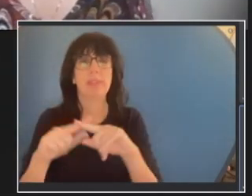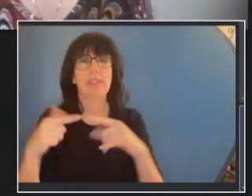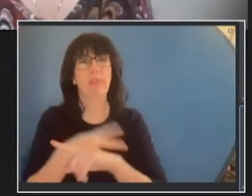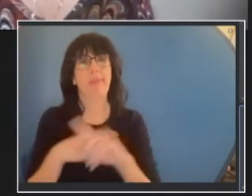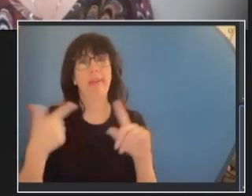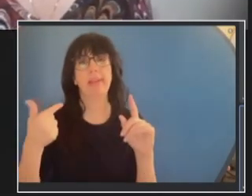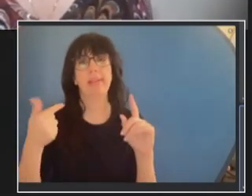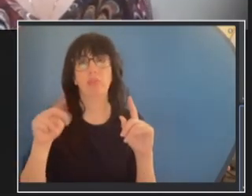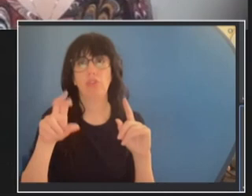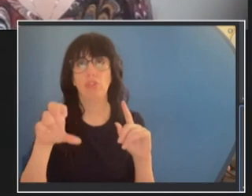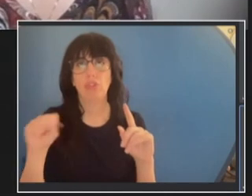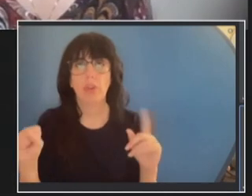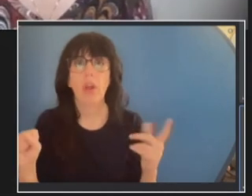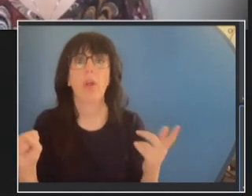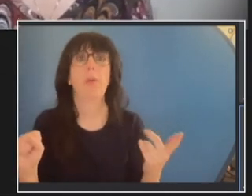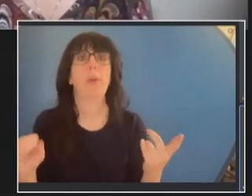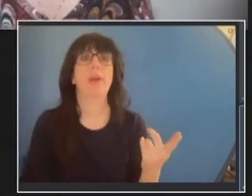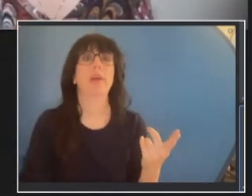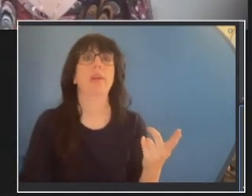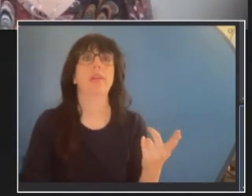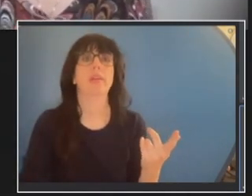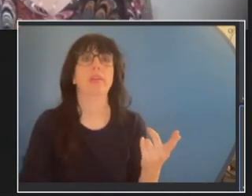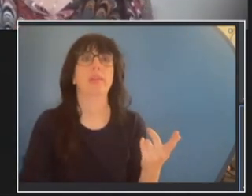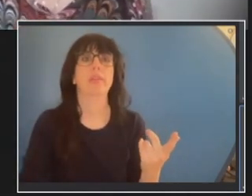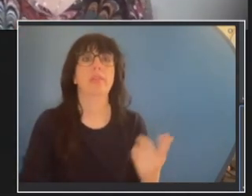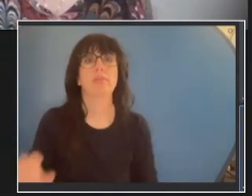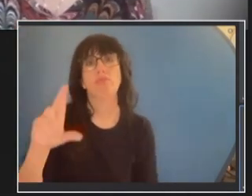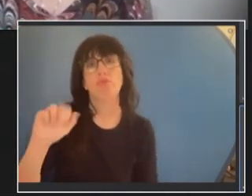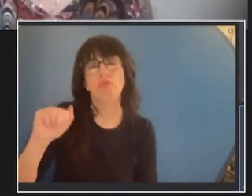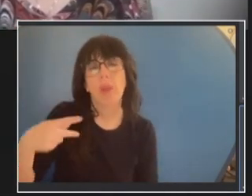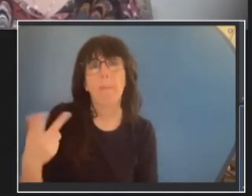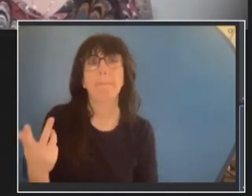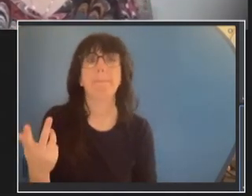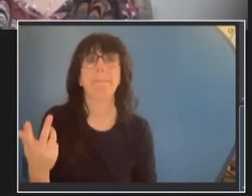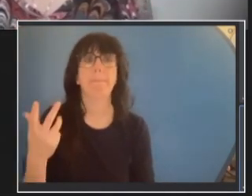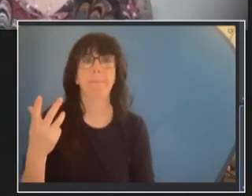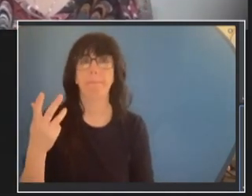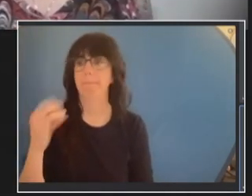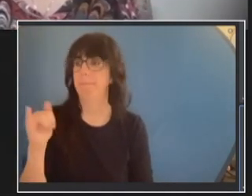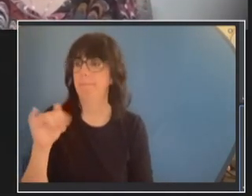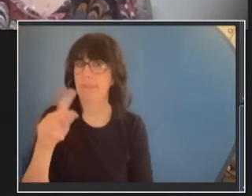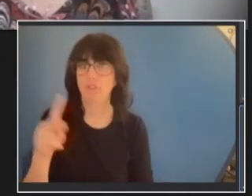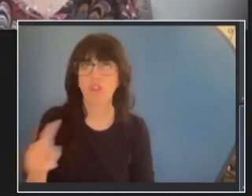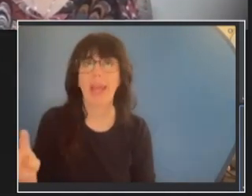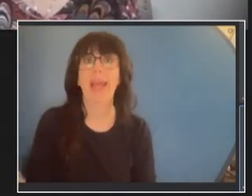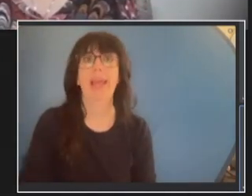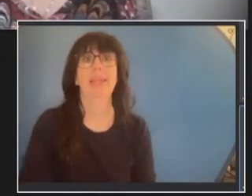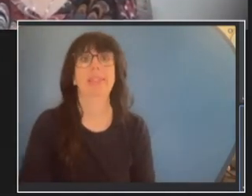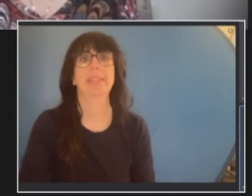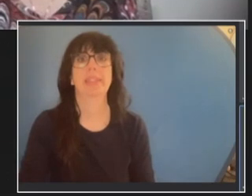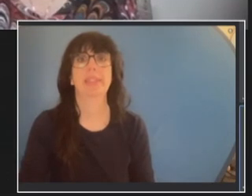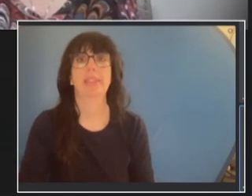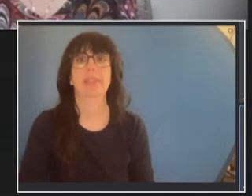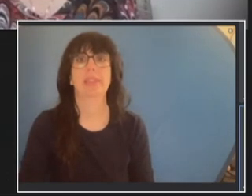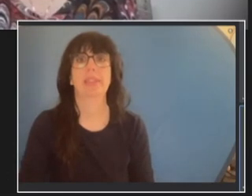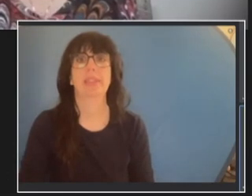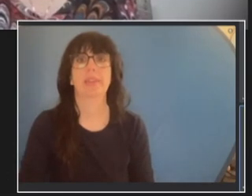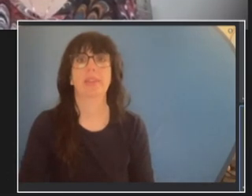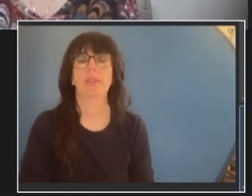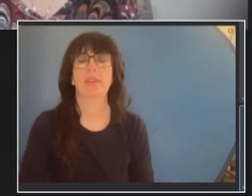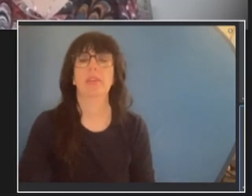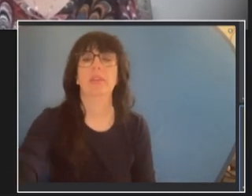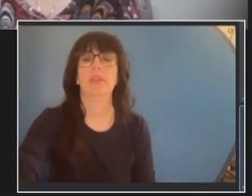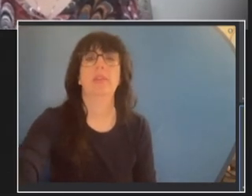and jazz. So it was natural for me, it was a no-brainer for me when Rob Sanders came